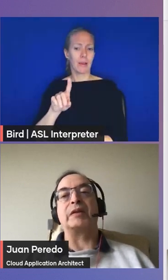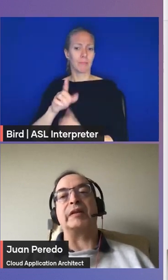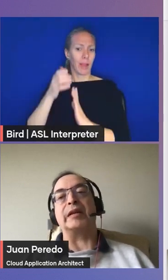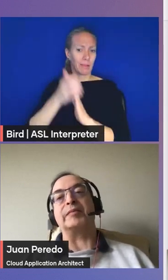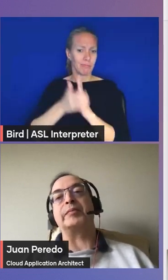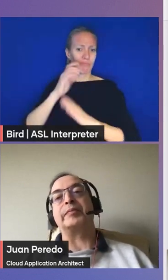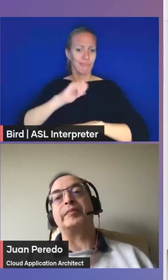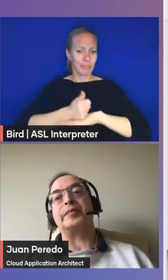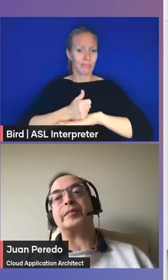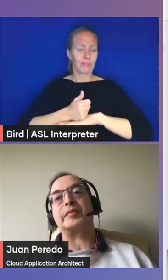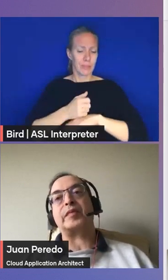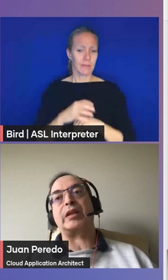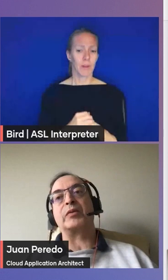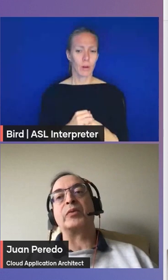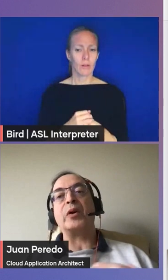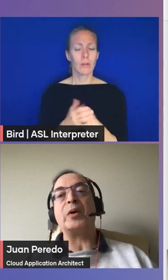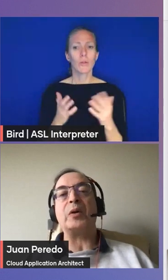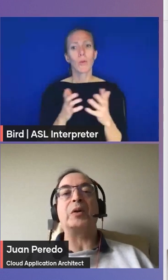of